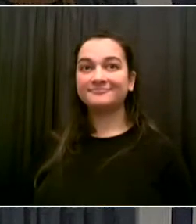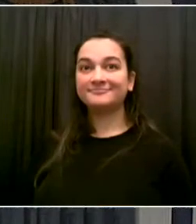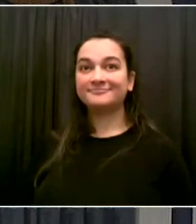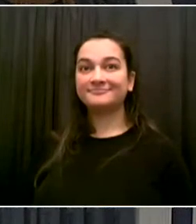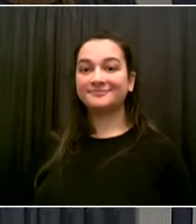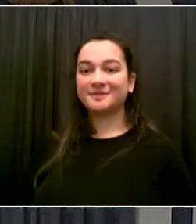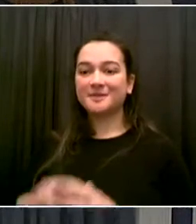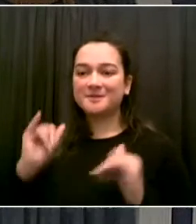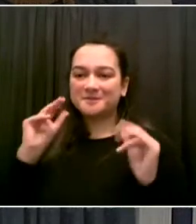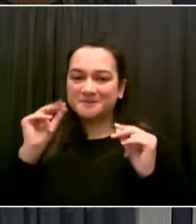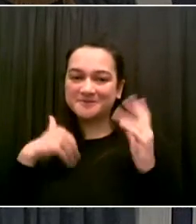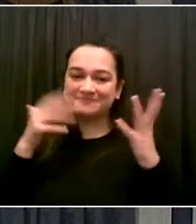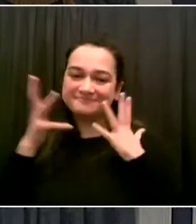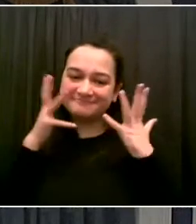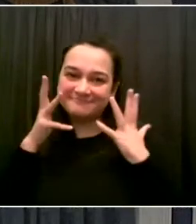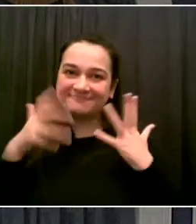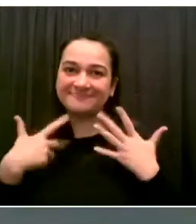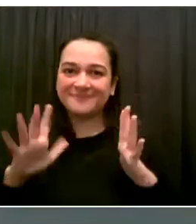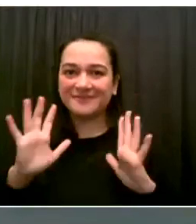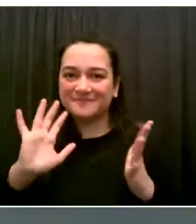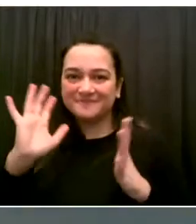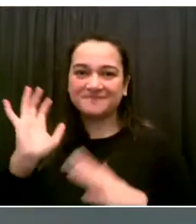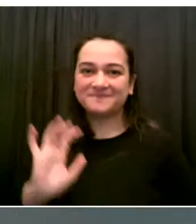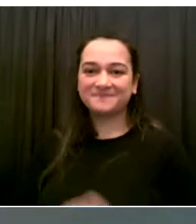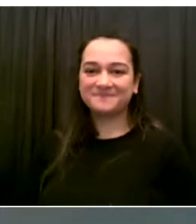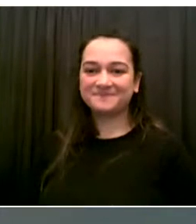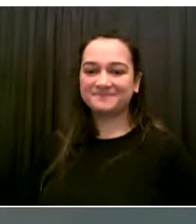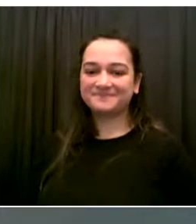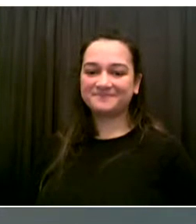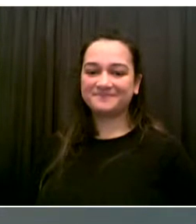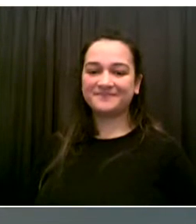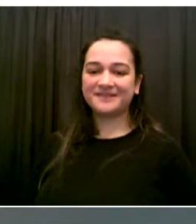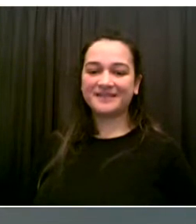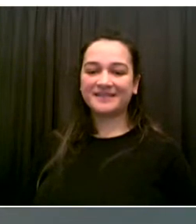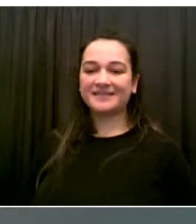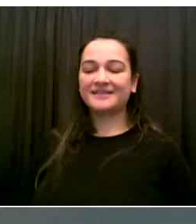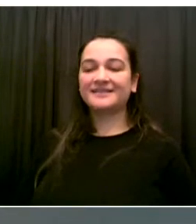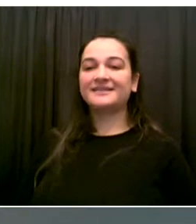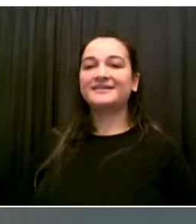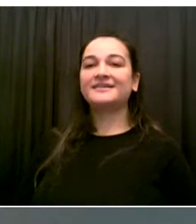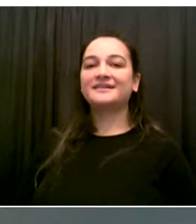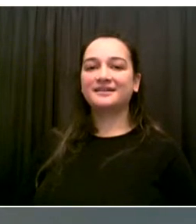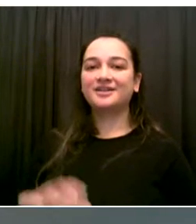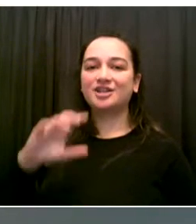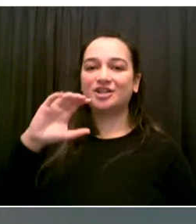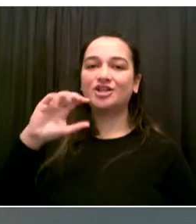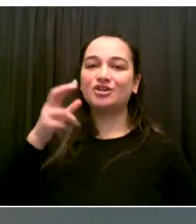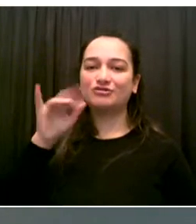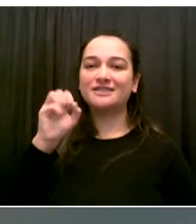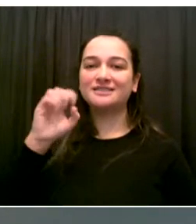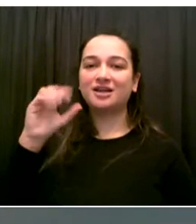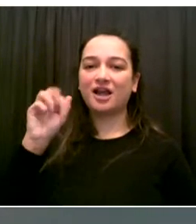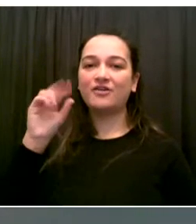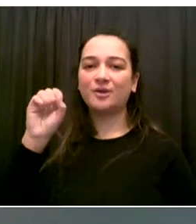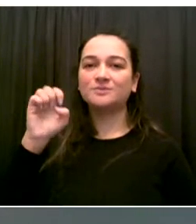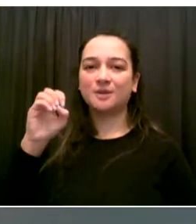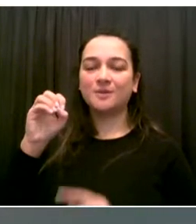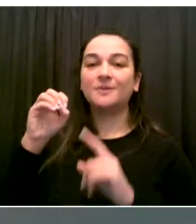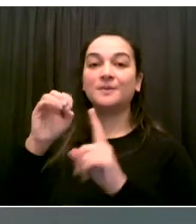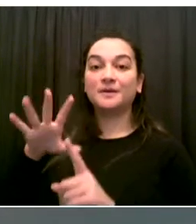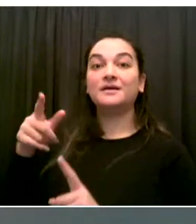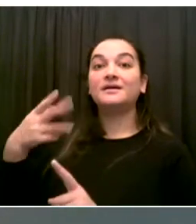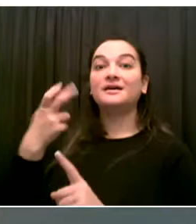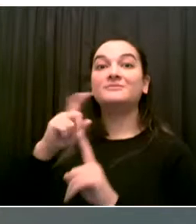Chancellor. And thanks for your question. Yes, we're working with the Department of Youth and Community Development on the staffing of this, and